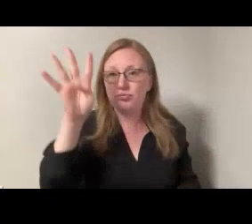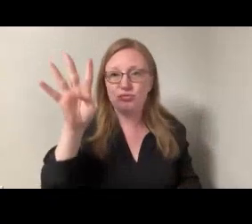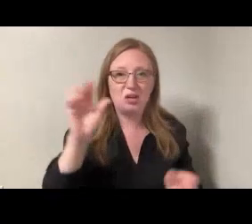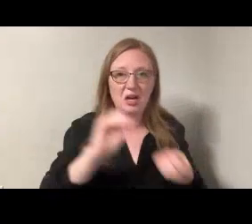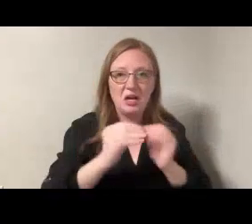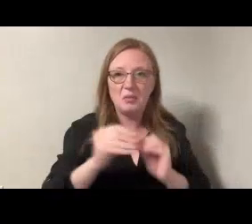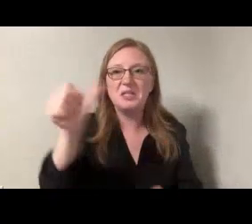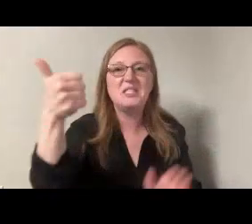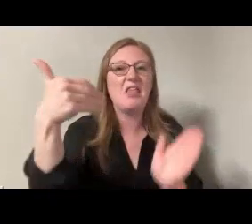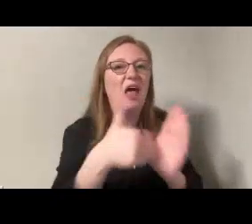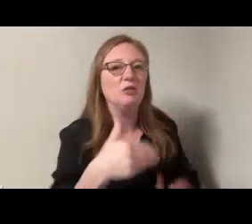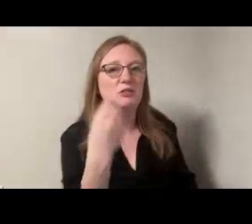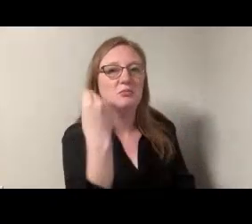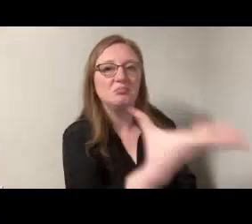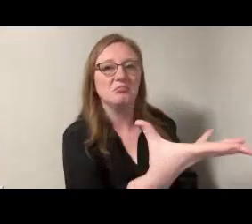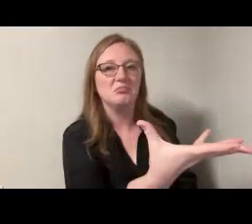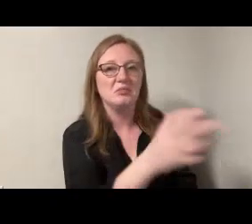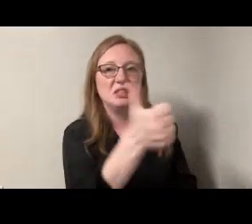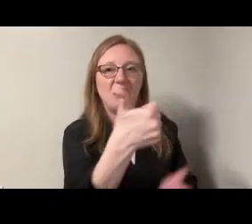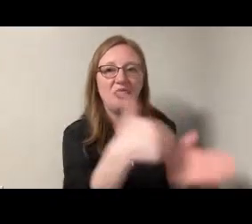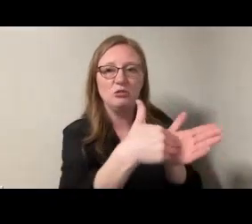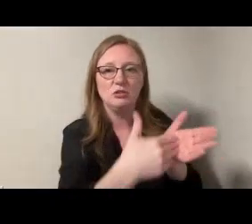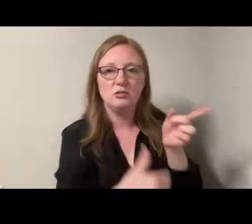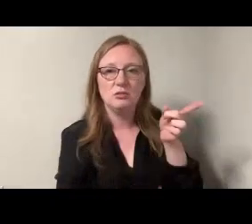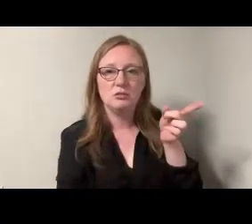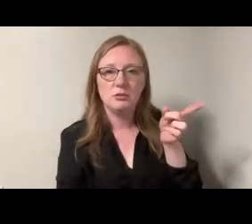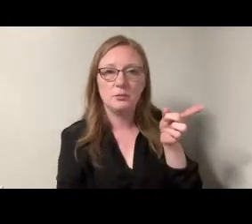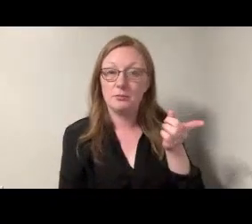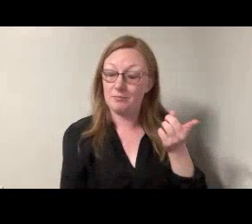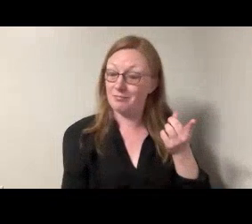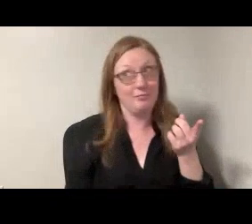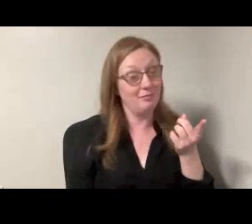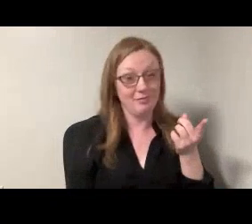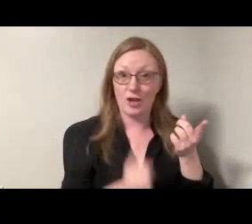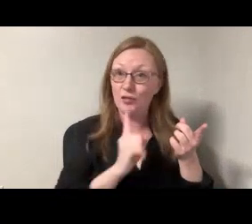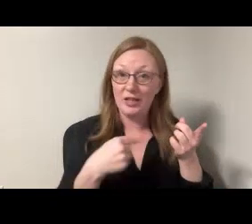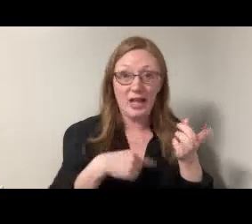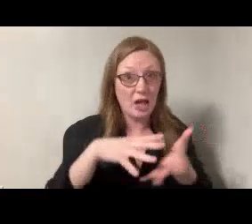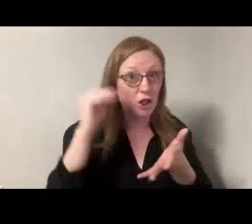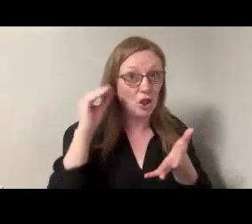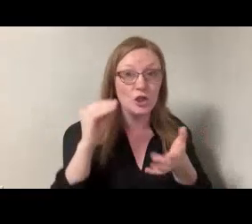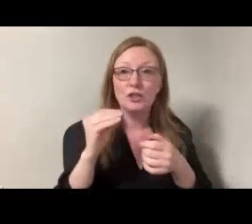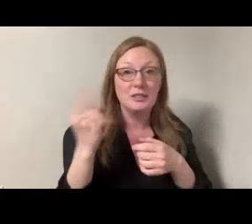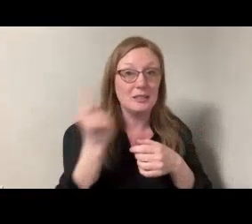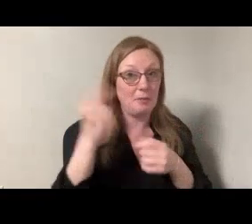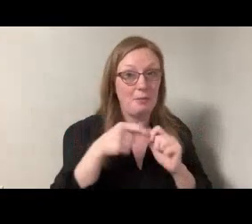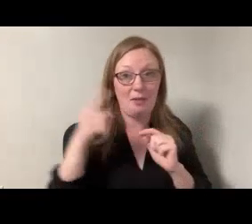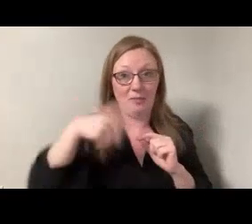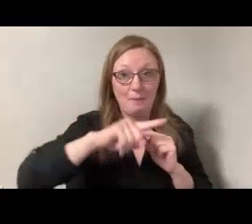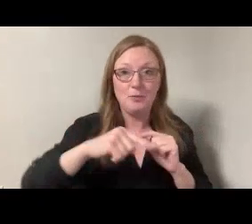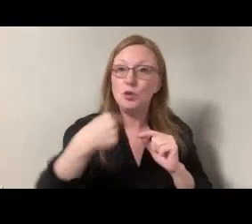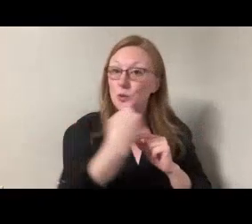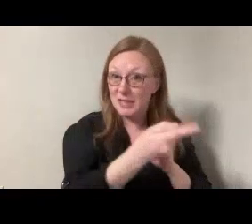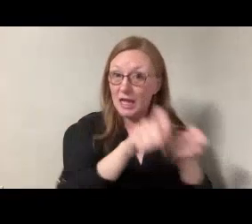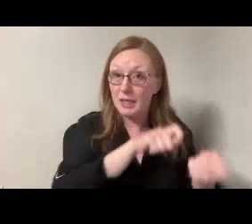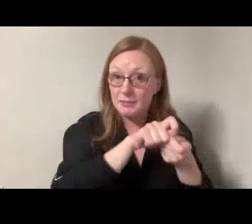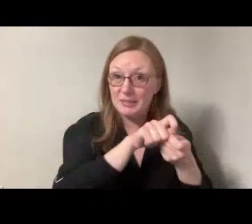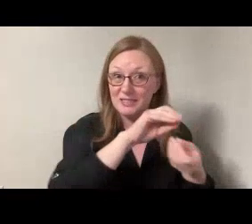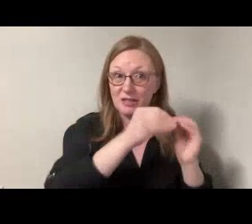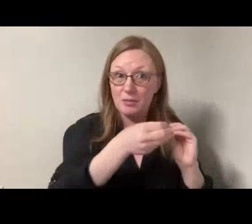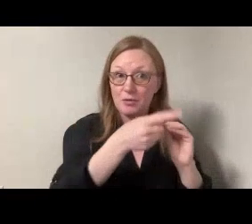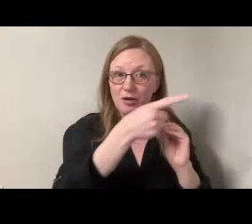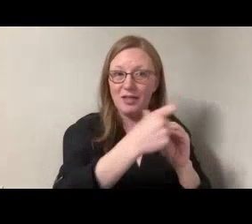10,000. And it's one of the things I learned about logistics people. If you don't, when you tell them a number, they don't